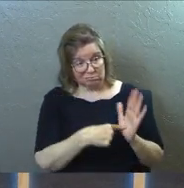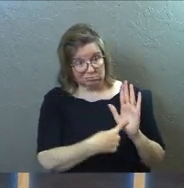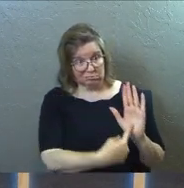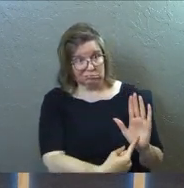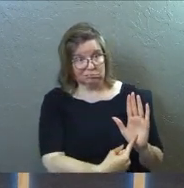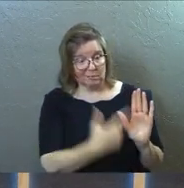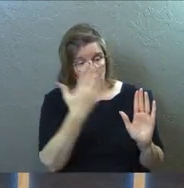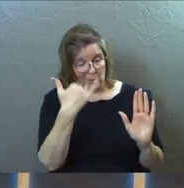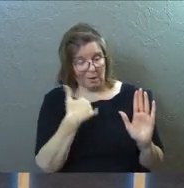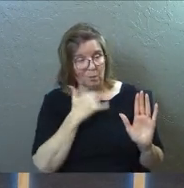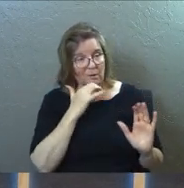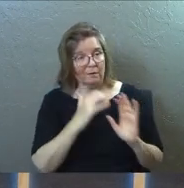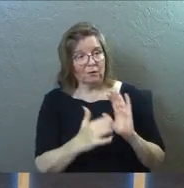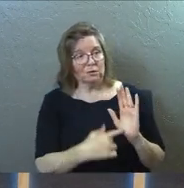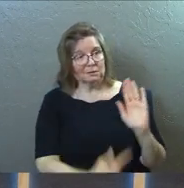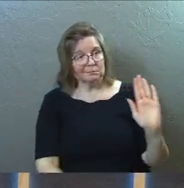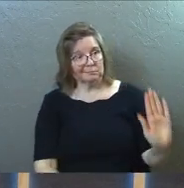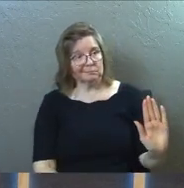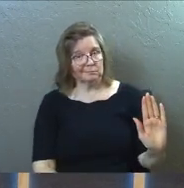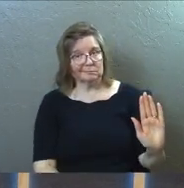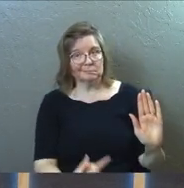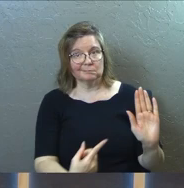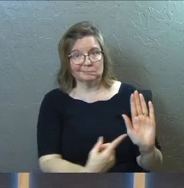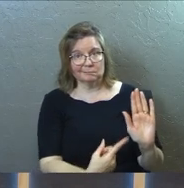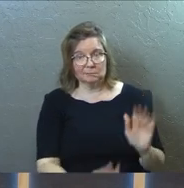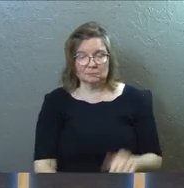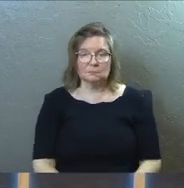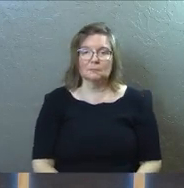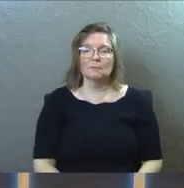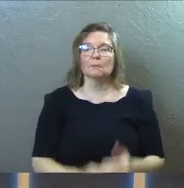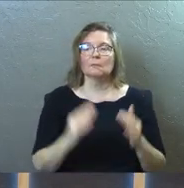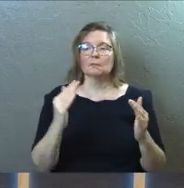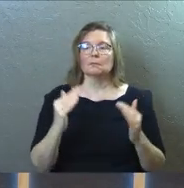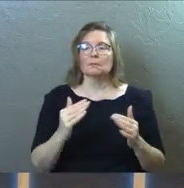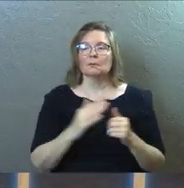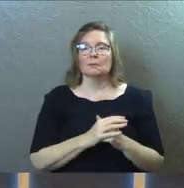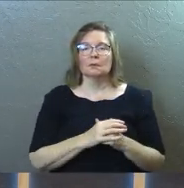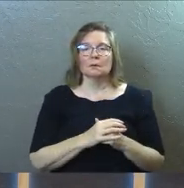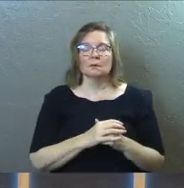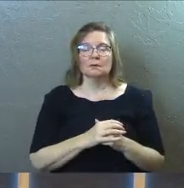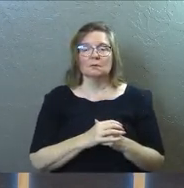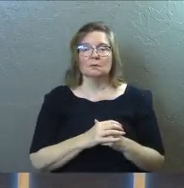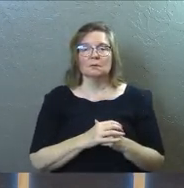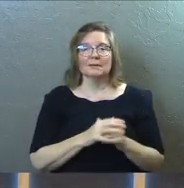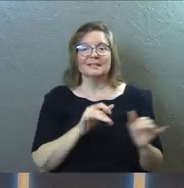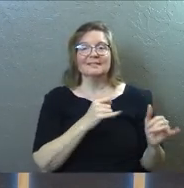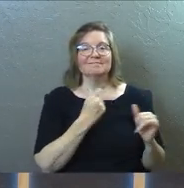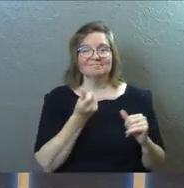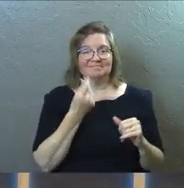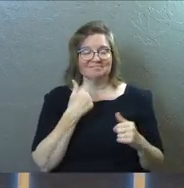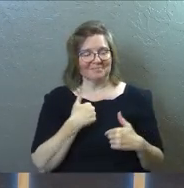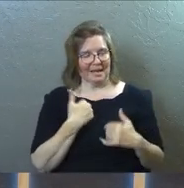This is why we're having this conversation. Next, be a fellow sinner with them.